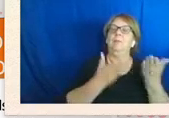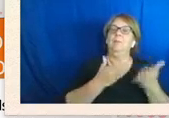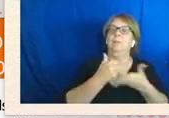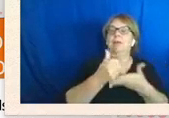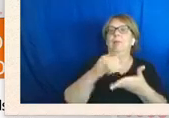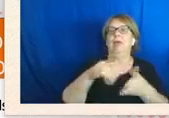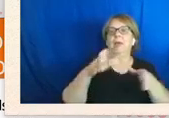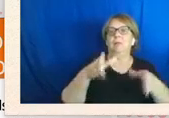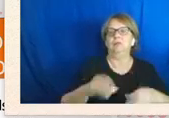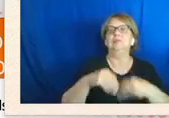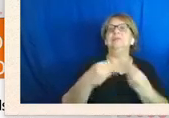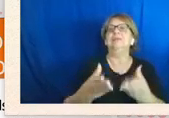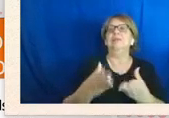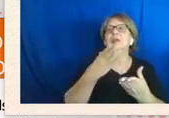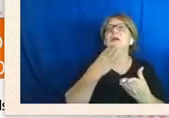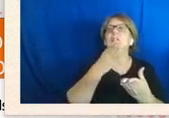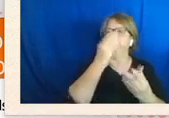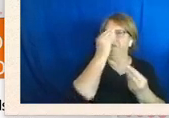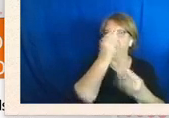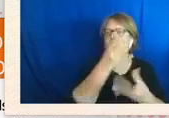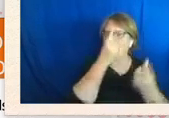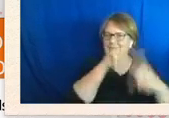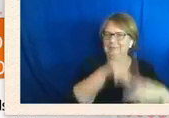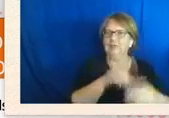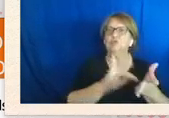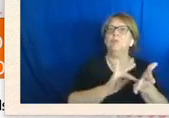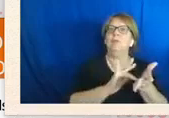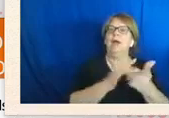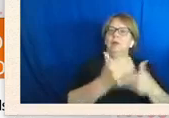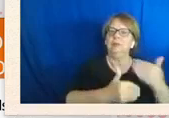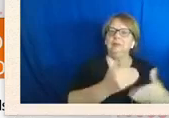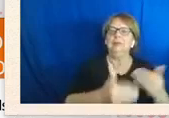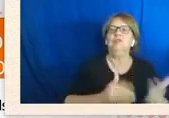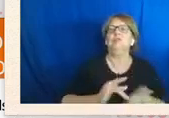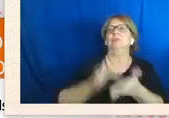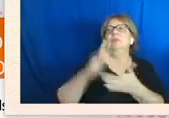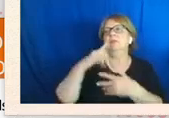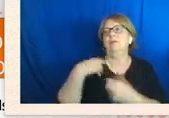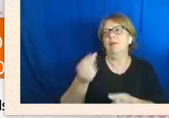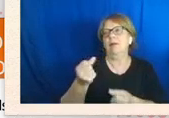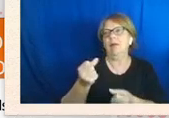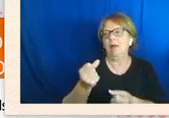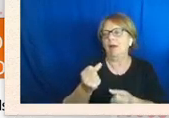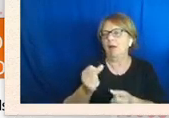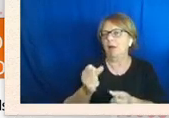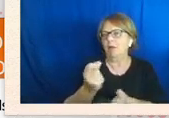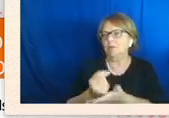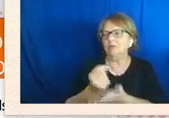informed consent to medical procedures and mental health treatment, managing money or property,